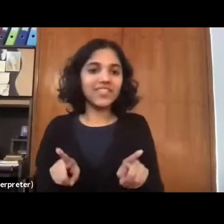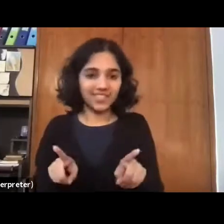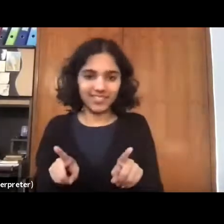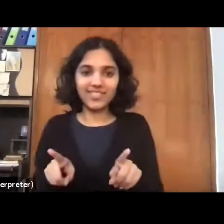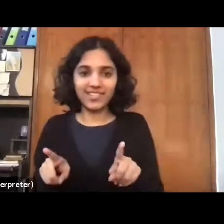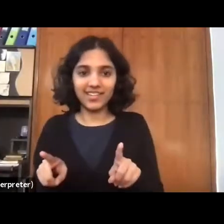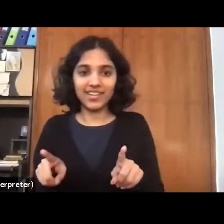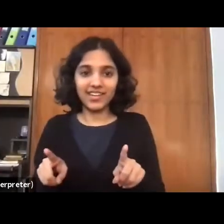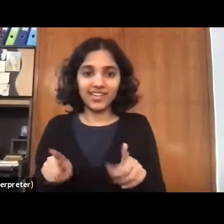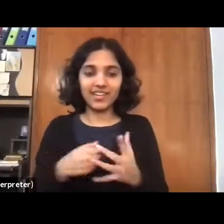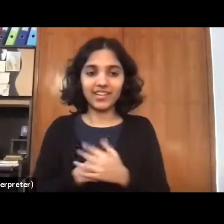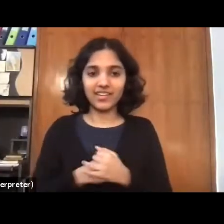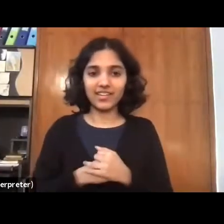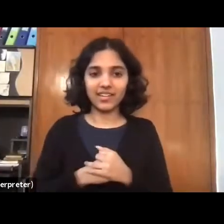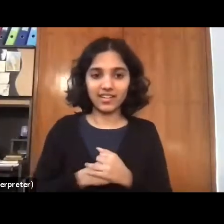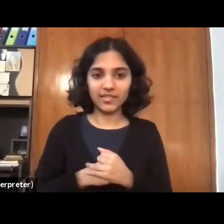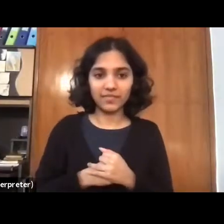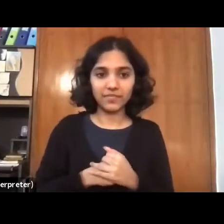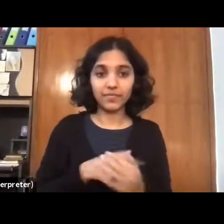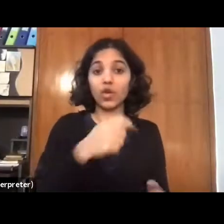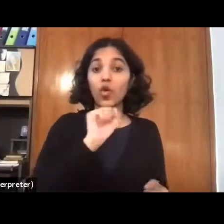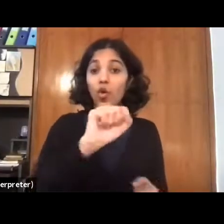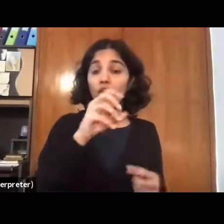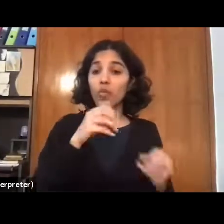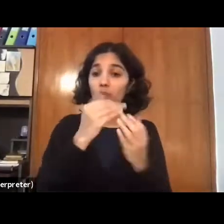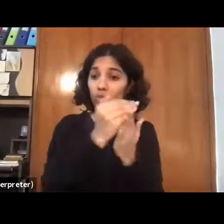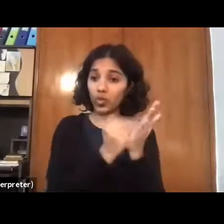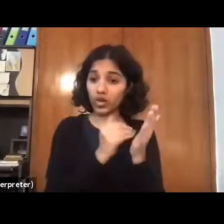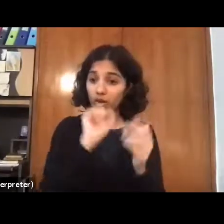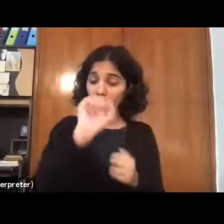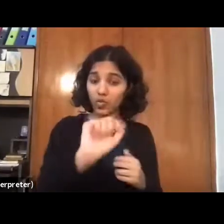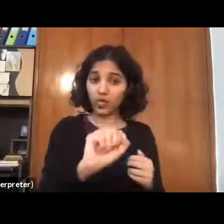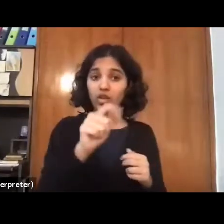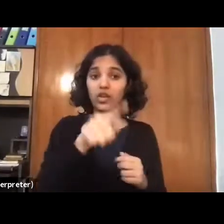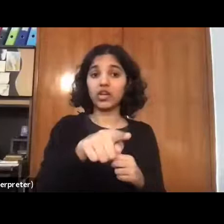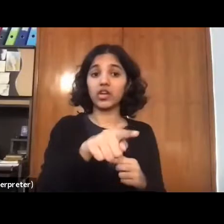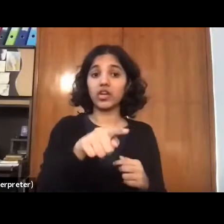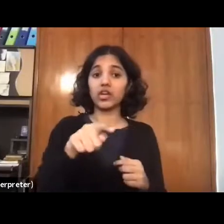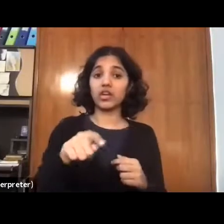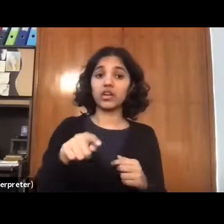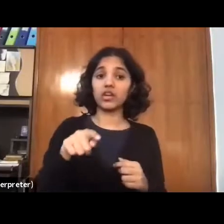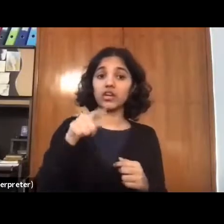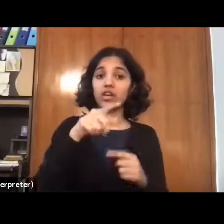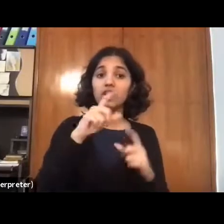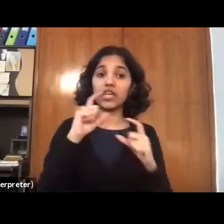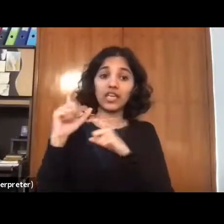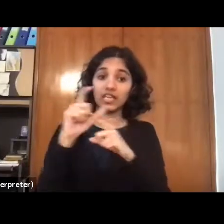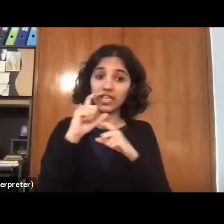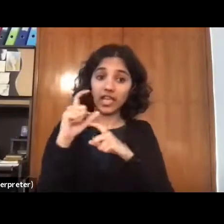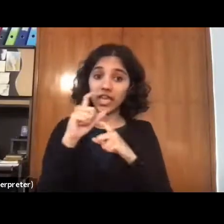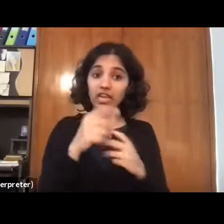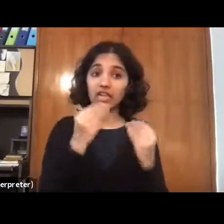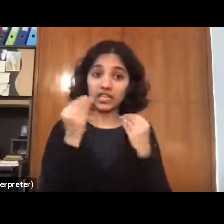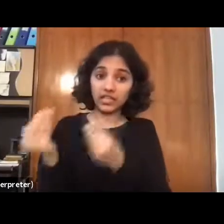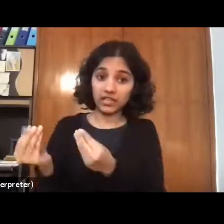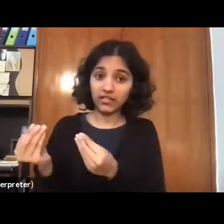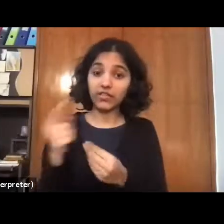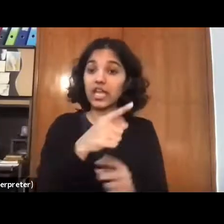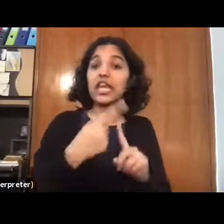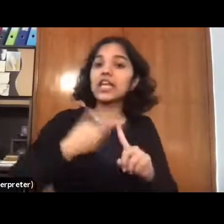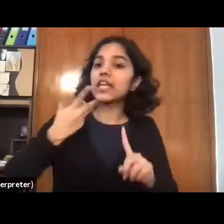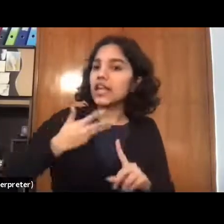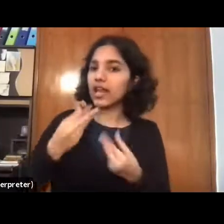AIF has set out a program which is directed at geriatric care. We trained